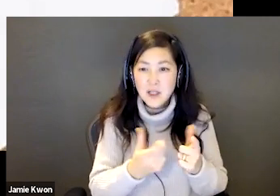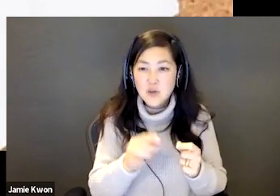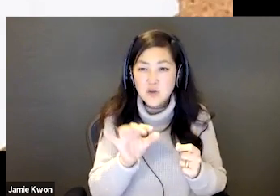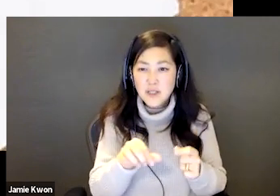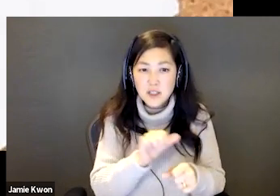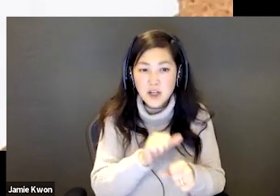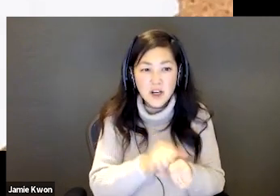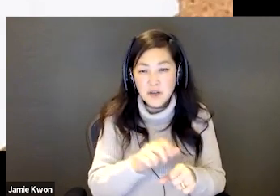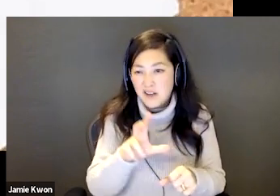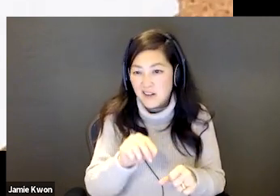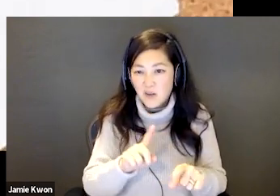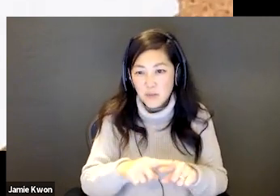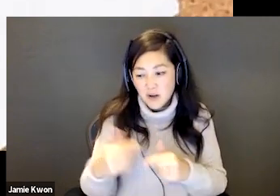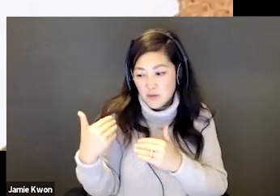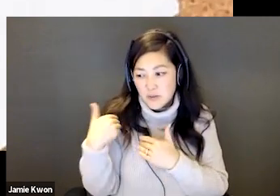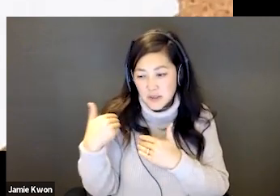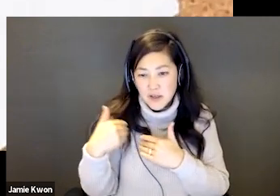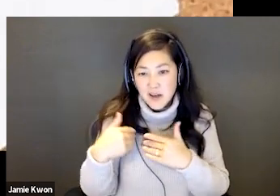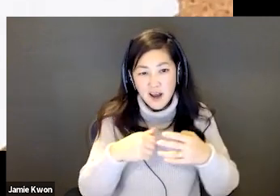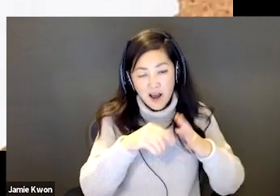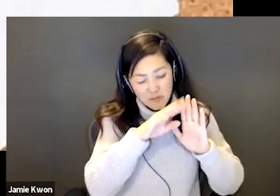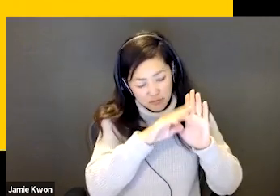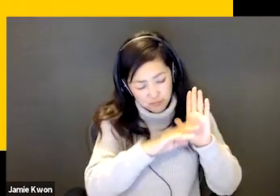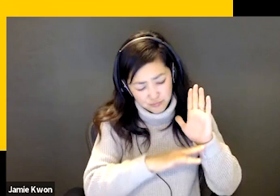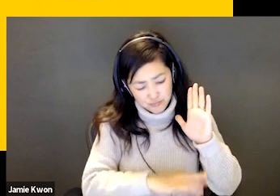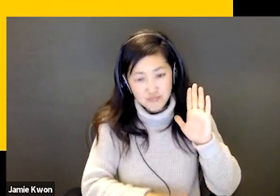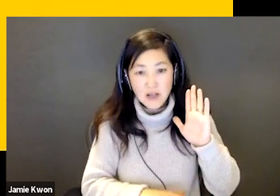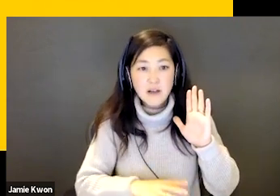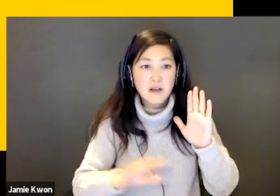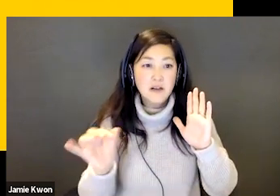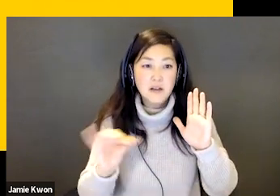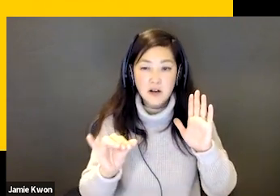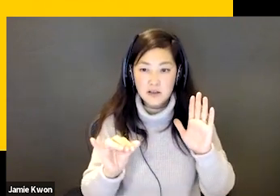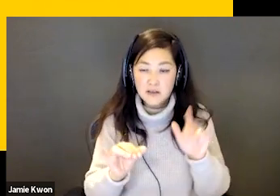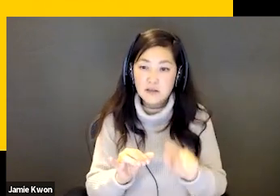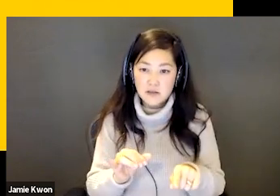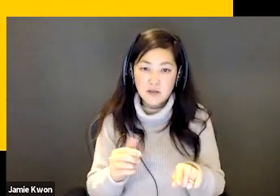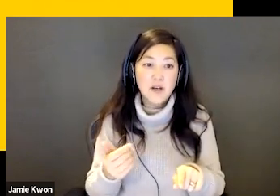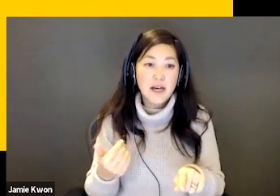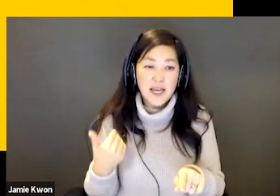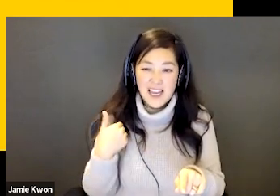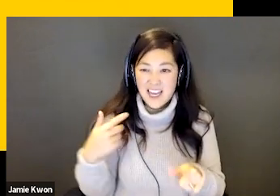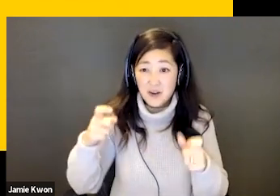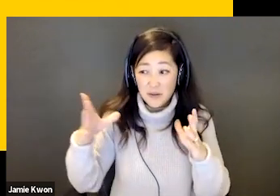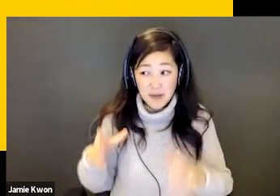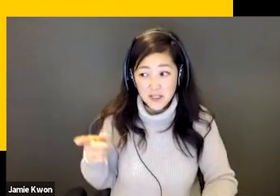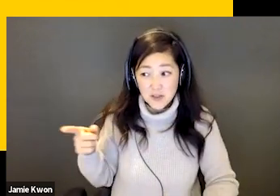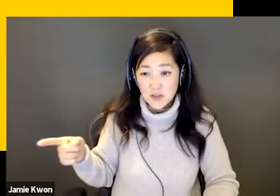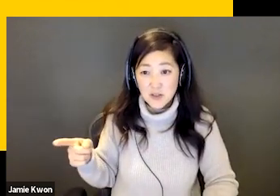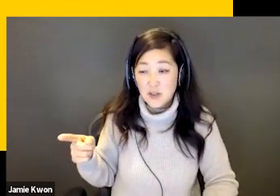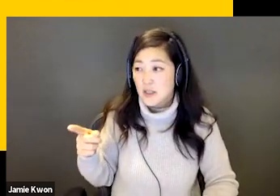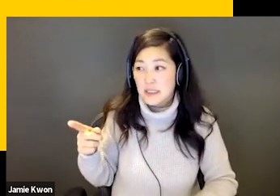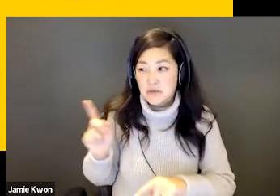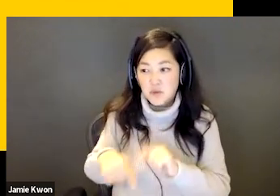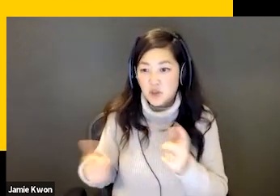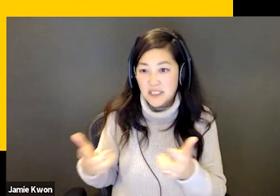of responsibilities and a very self-important program manager who had no time to